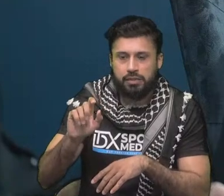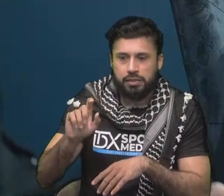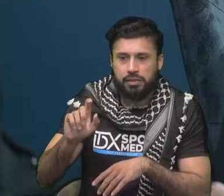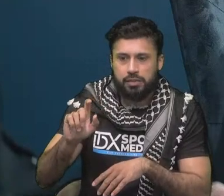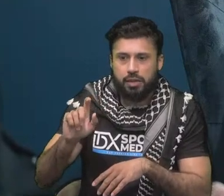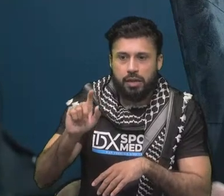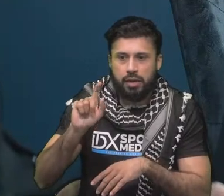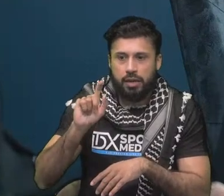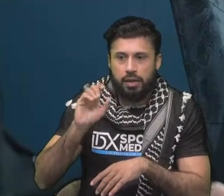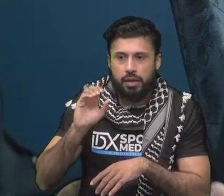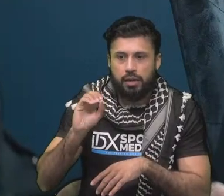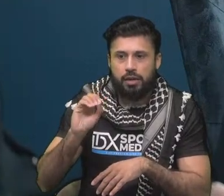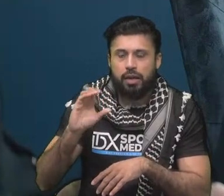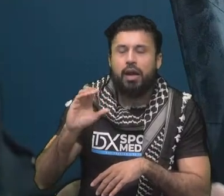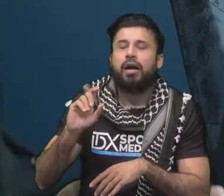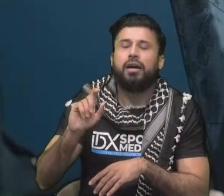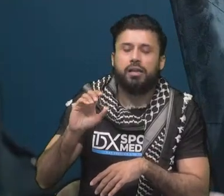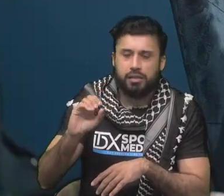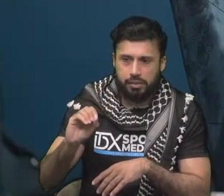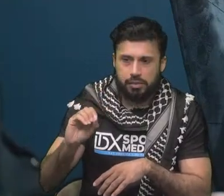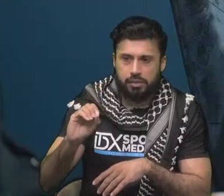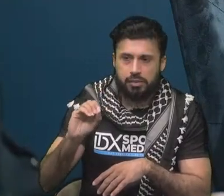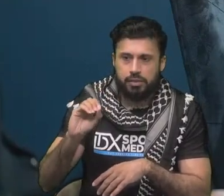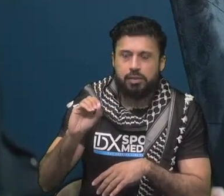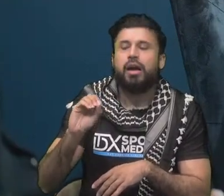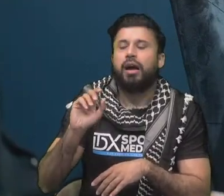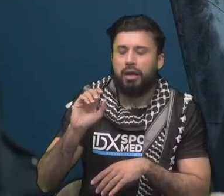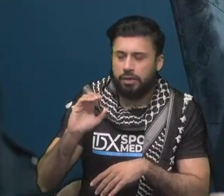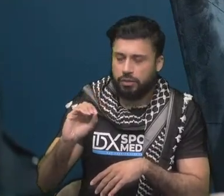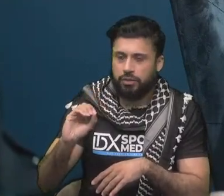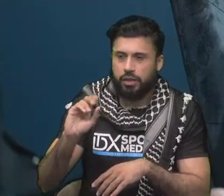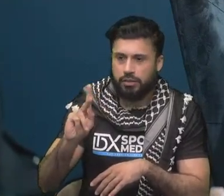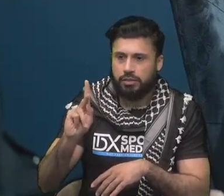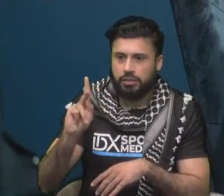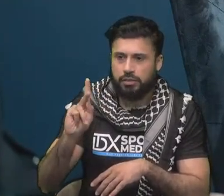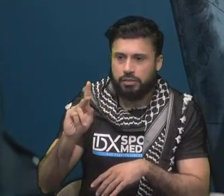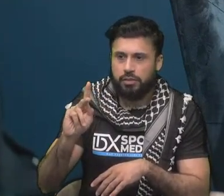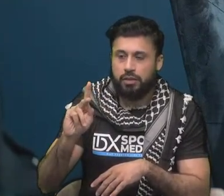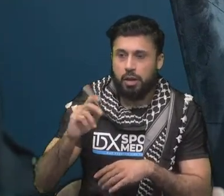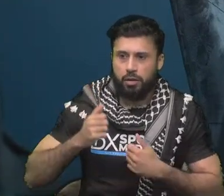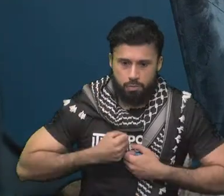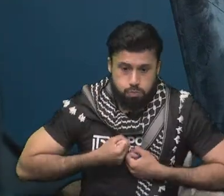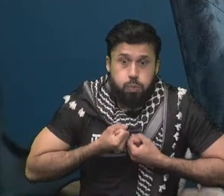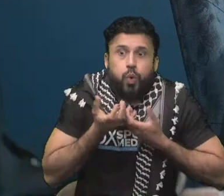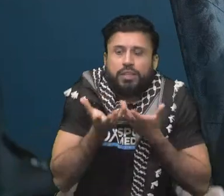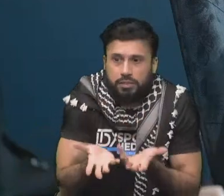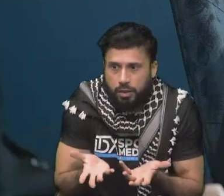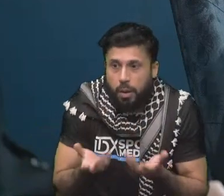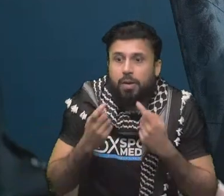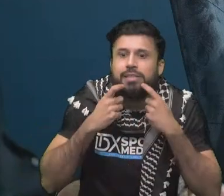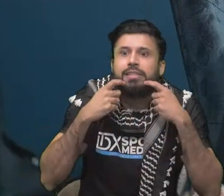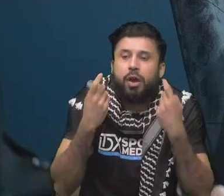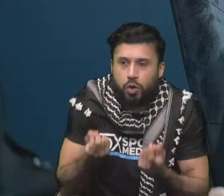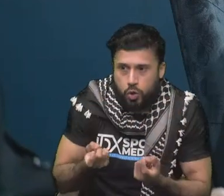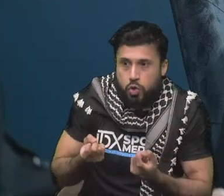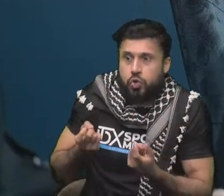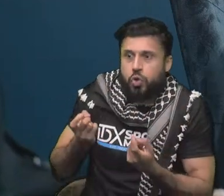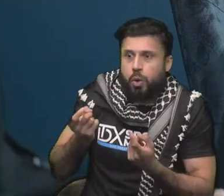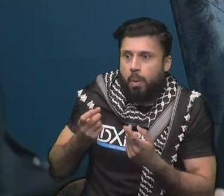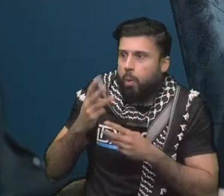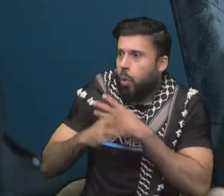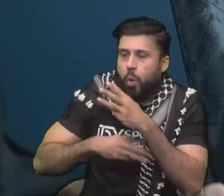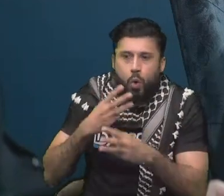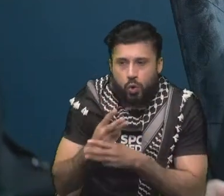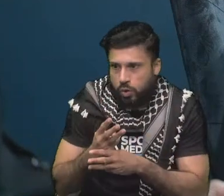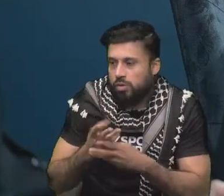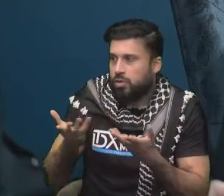sisters. Suddenly they go into the comment section and they're cheering them up for the sin that they're actually coming out publicly about. And